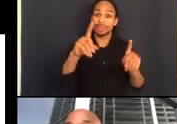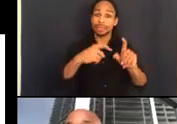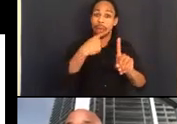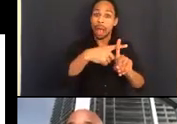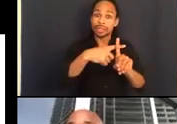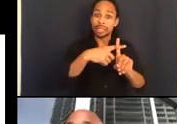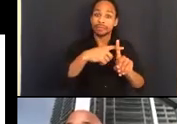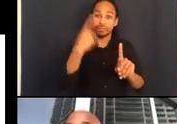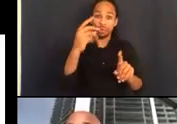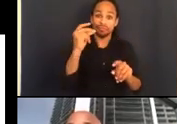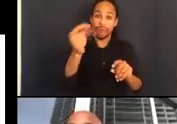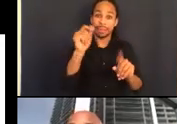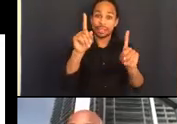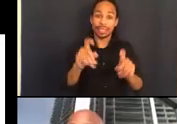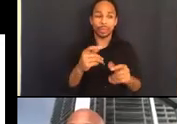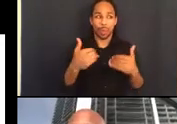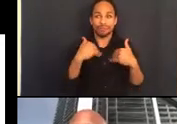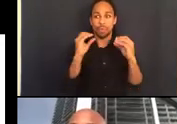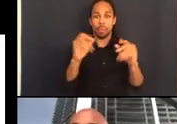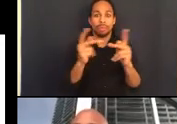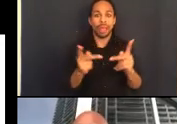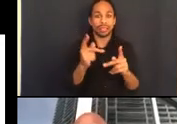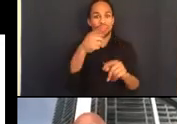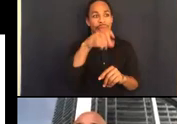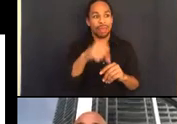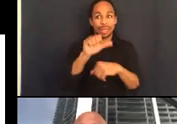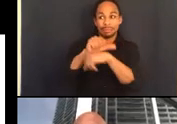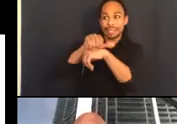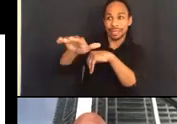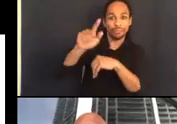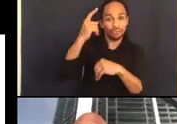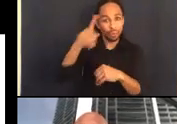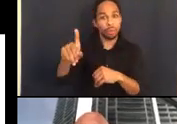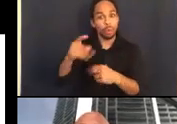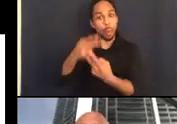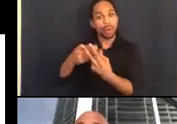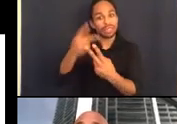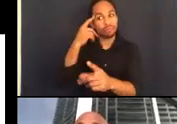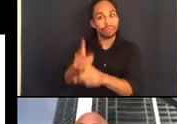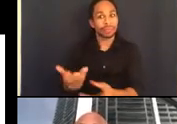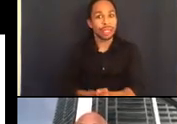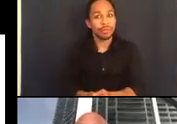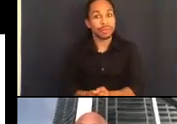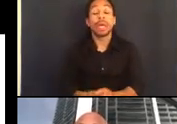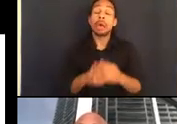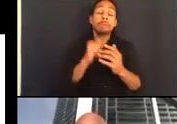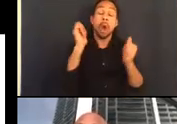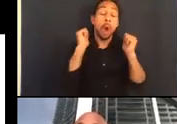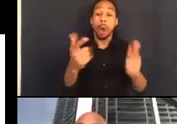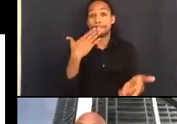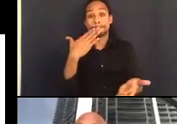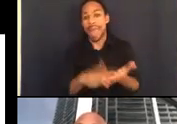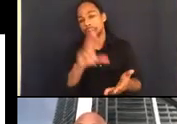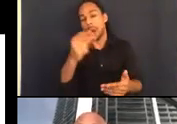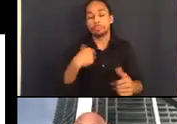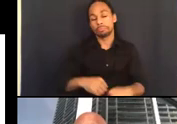or isolation. Next slide, please. It's not all bad news. As I said, I am very proud to be a faculty member at